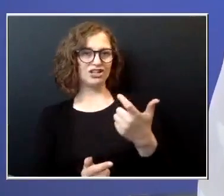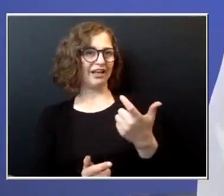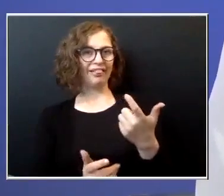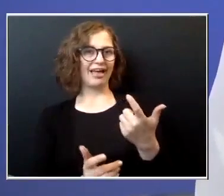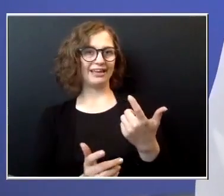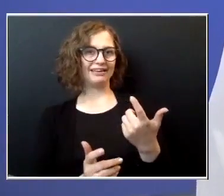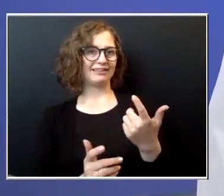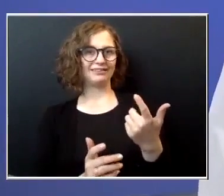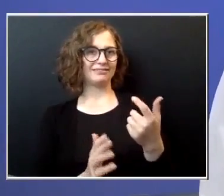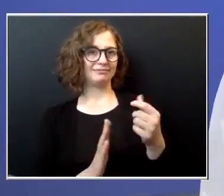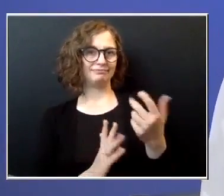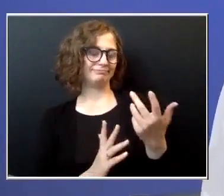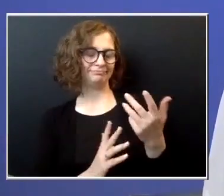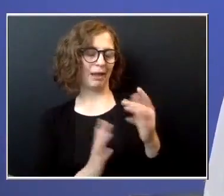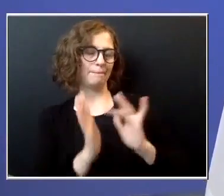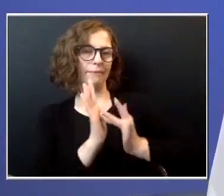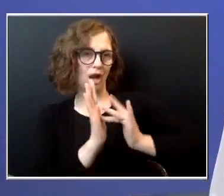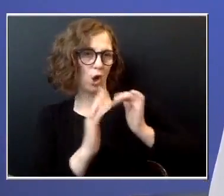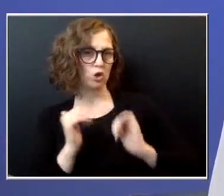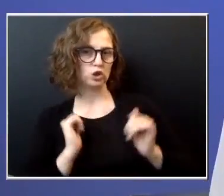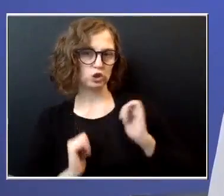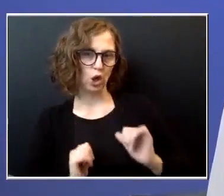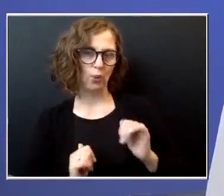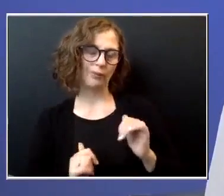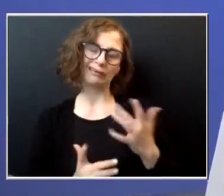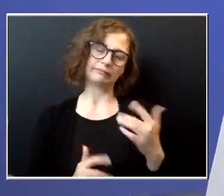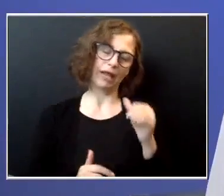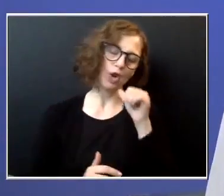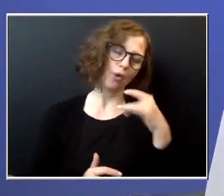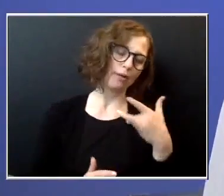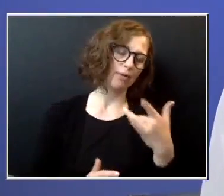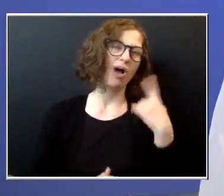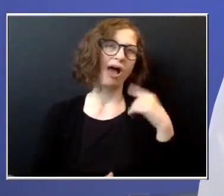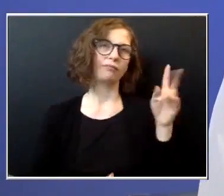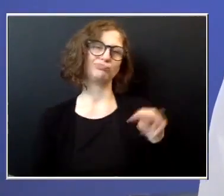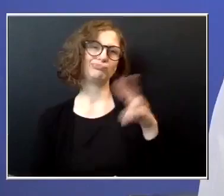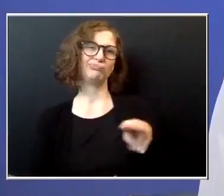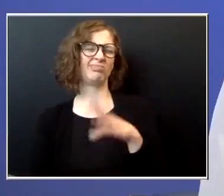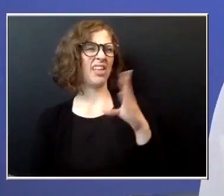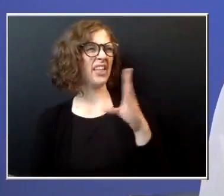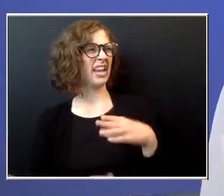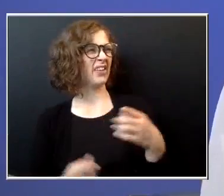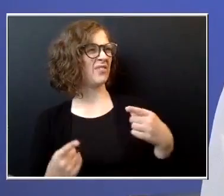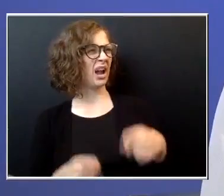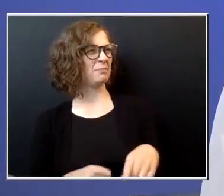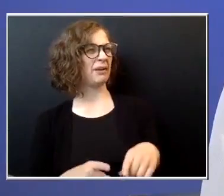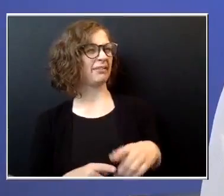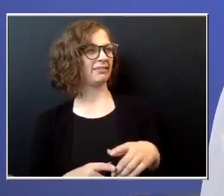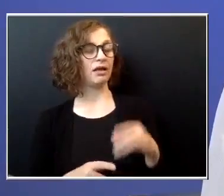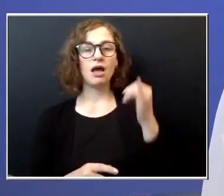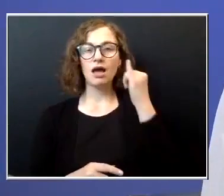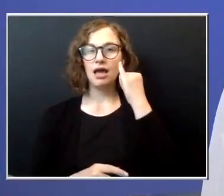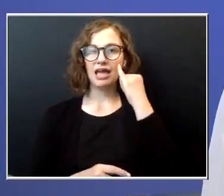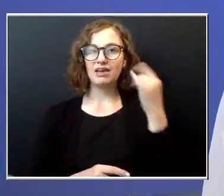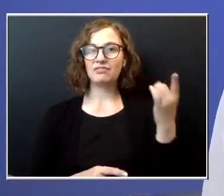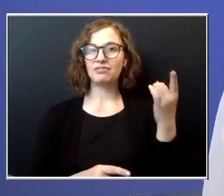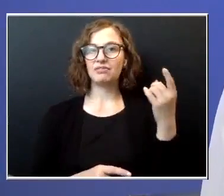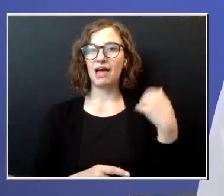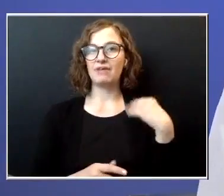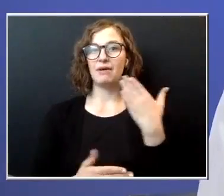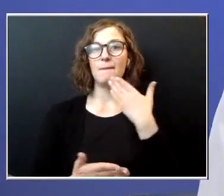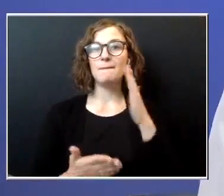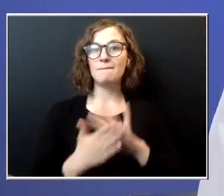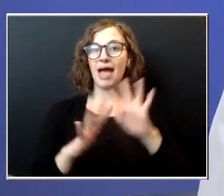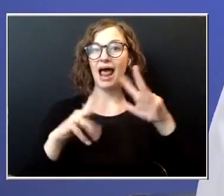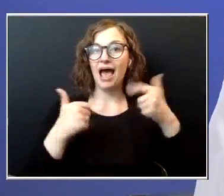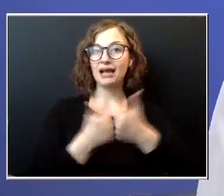like, okay, that really doesn't happen. And I guess one of the things is they'll be in a bad accident, and then they're not intubated. They